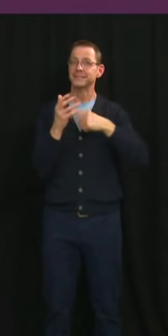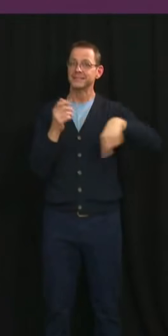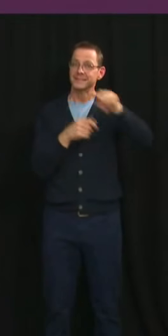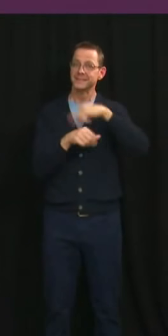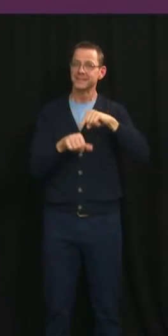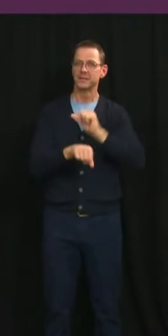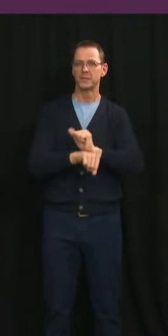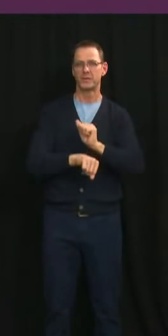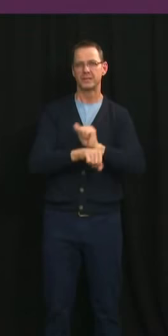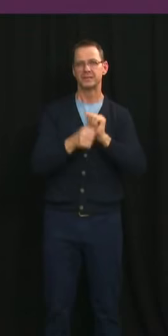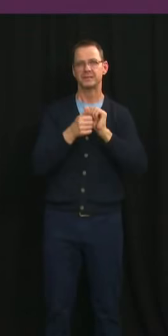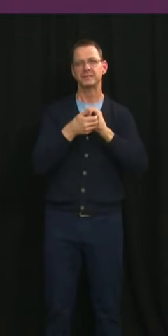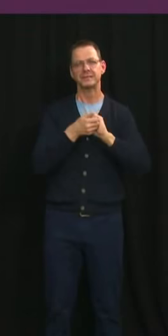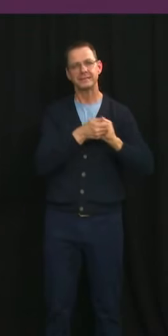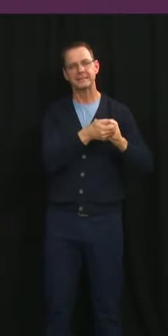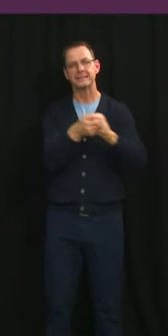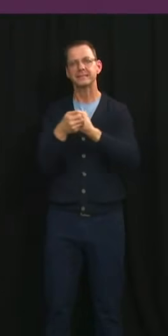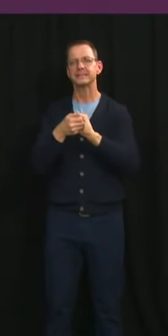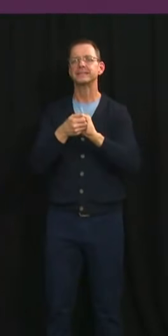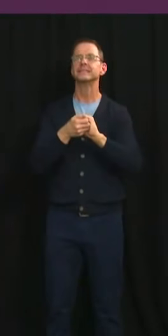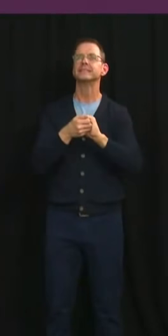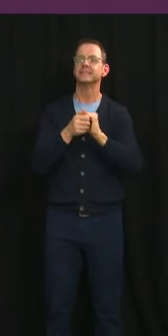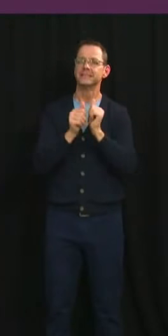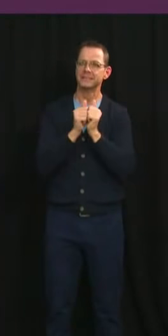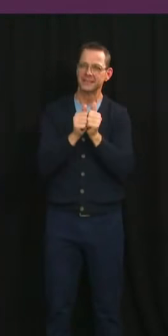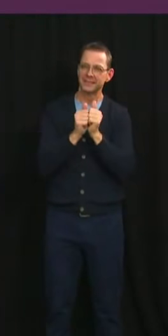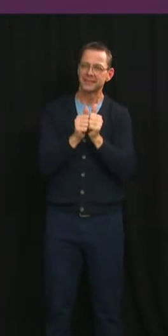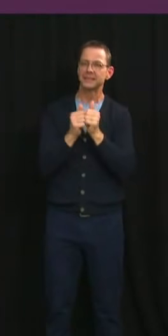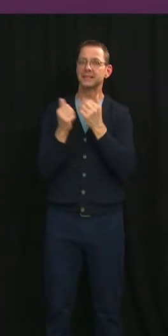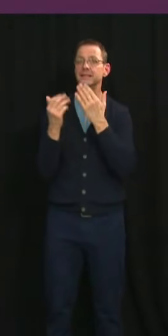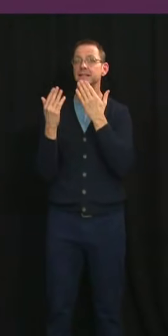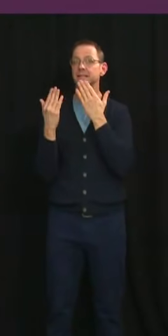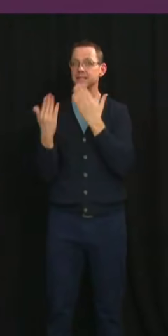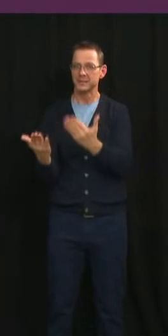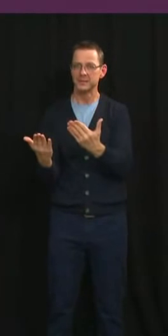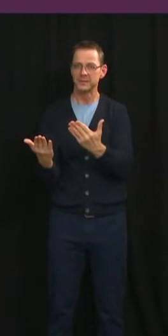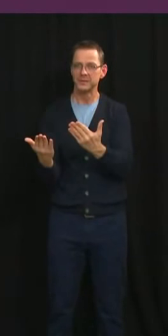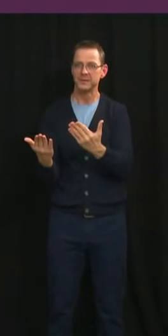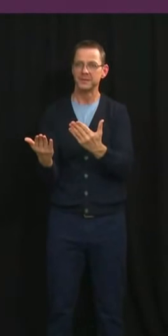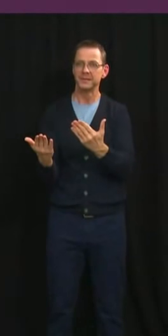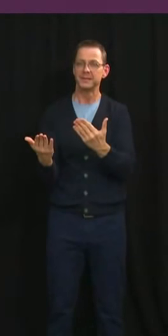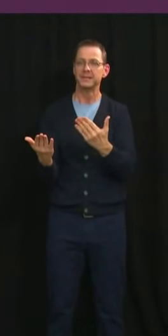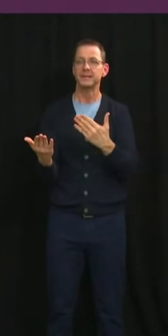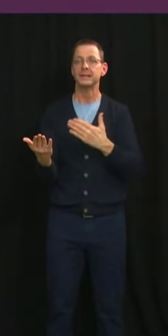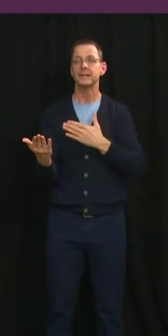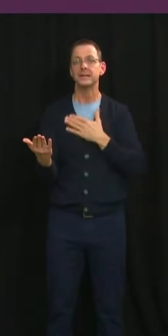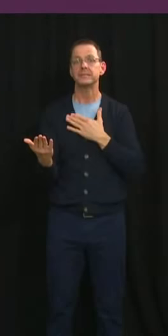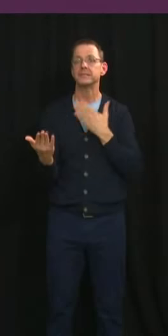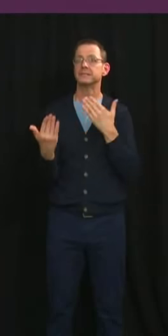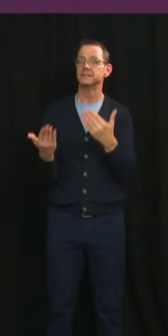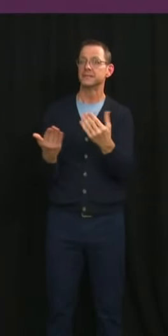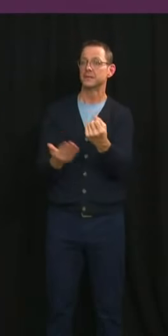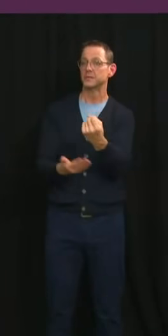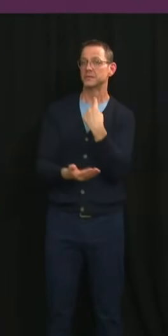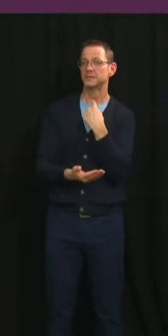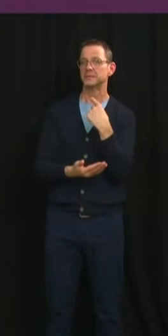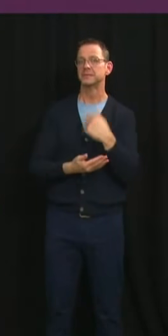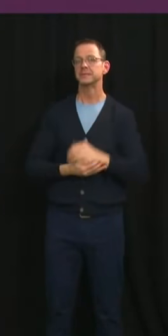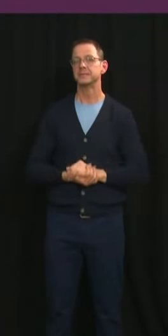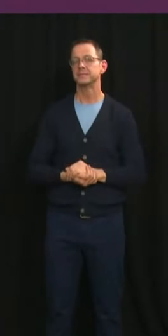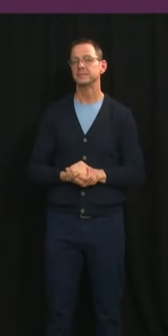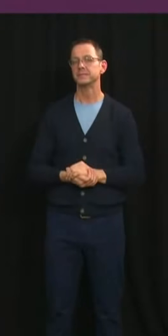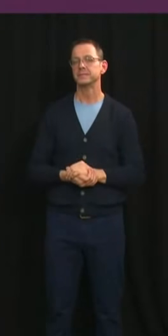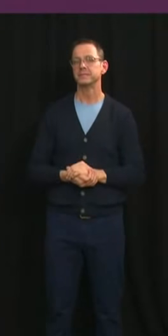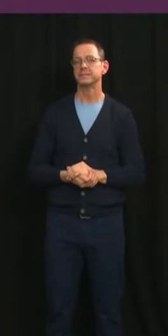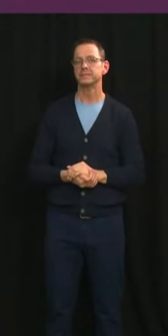for just a few months more. Thank you, and we're happy to take questions. All right, folks, just before we move over to the Q&A here, just a reminder